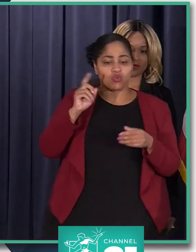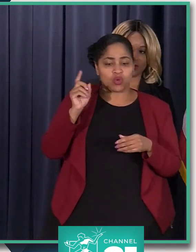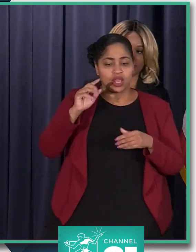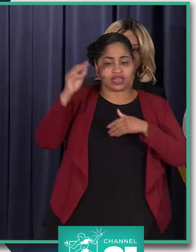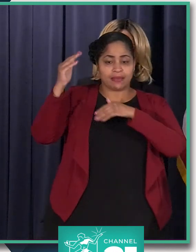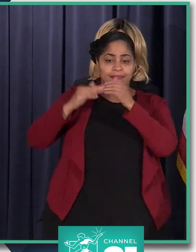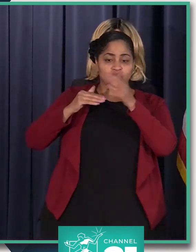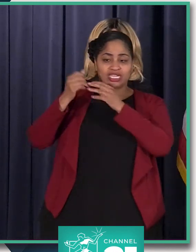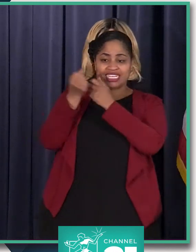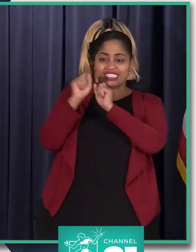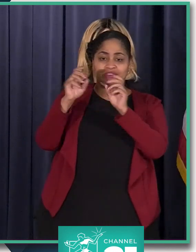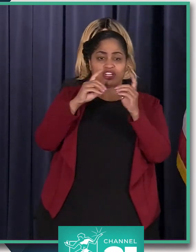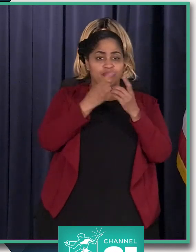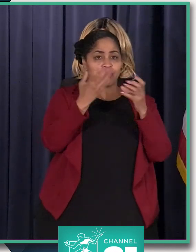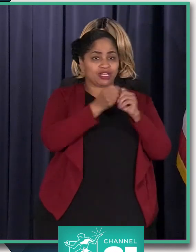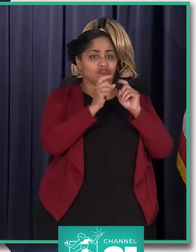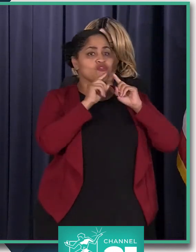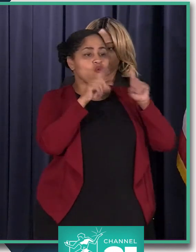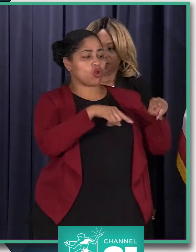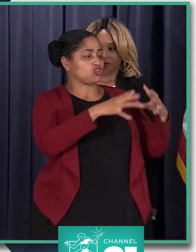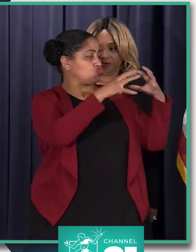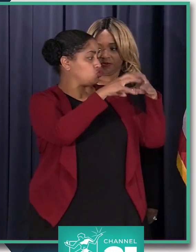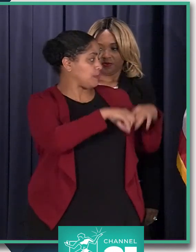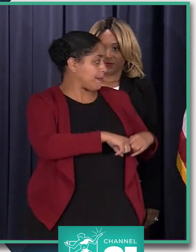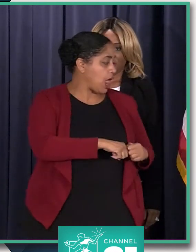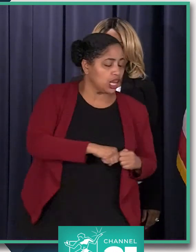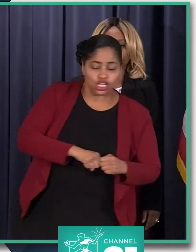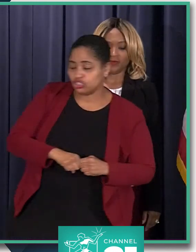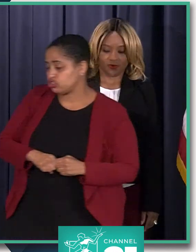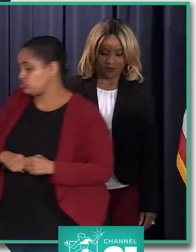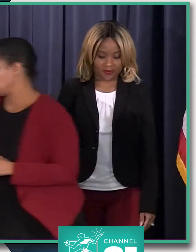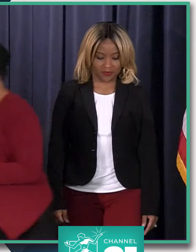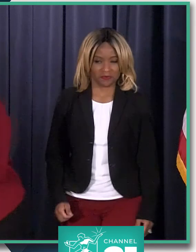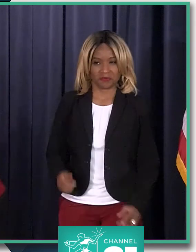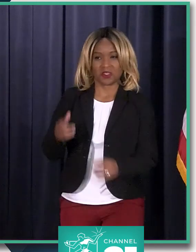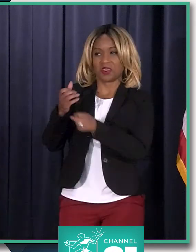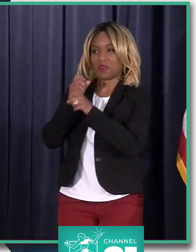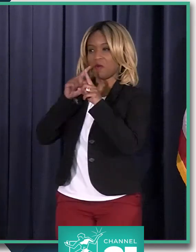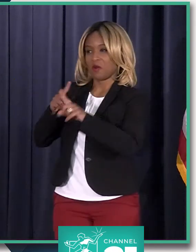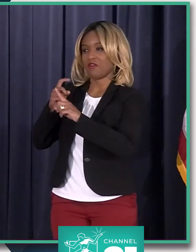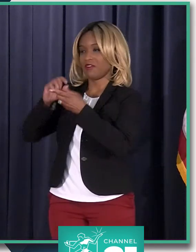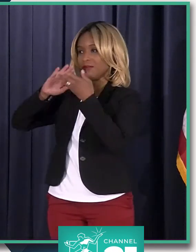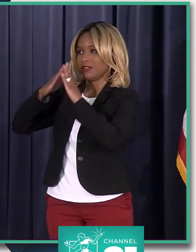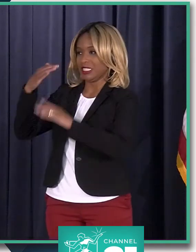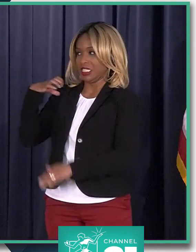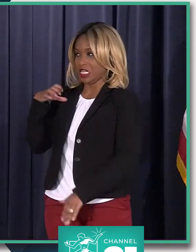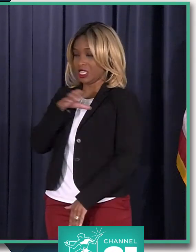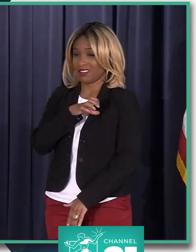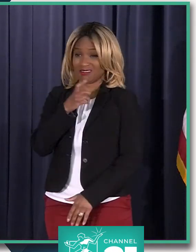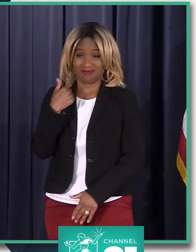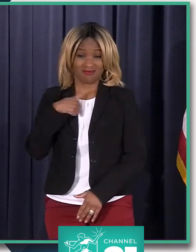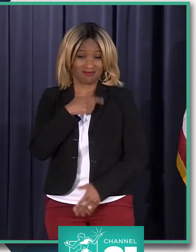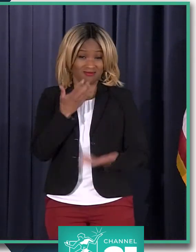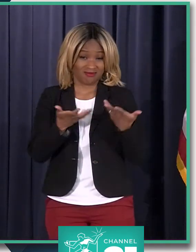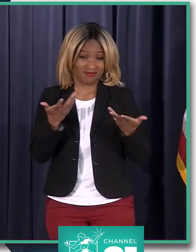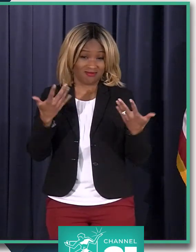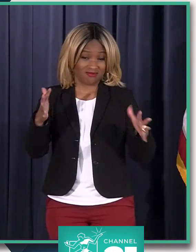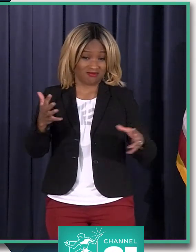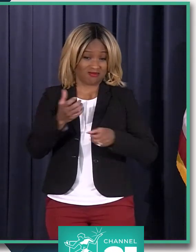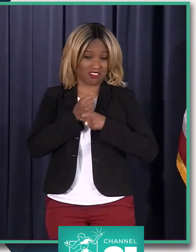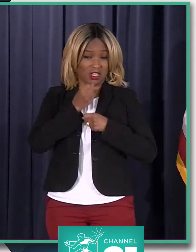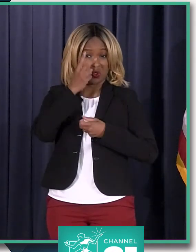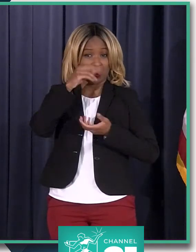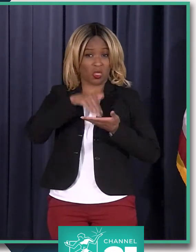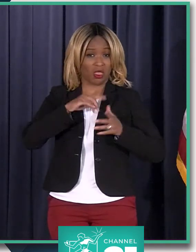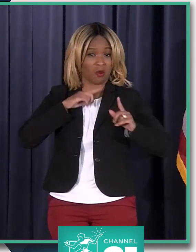Building and Safety Department gets an order to demolish from City Council. We've probably got 2,000 orders to